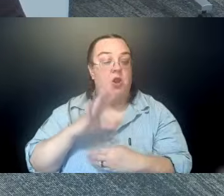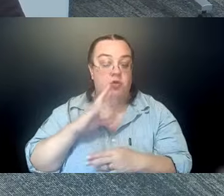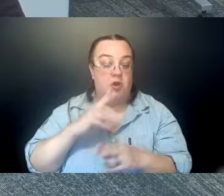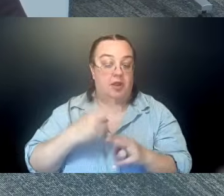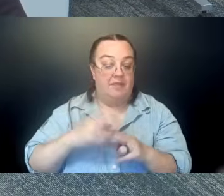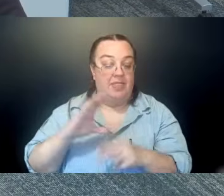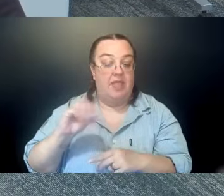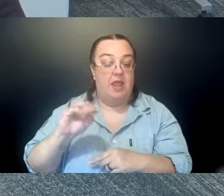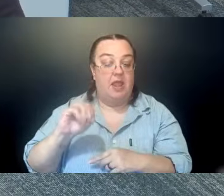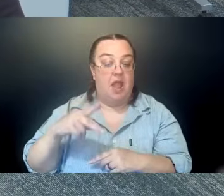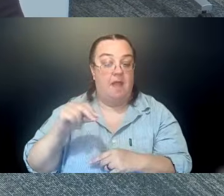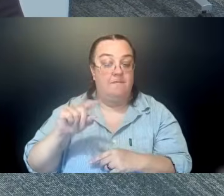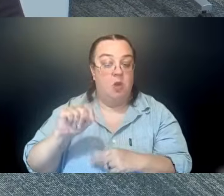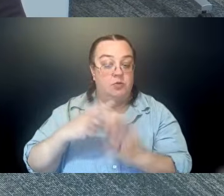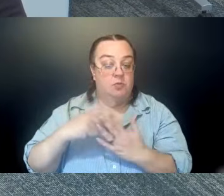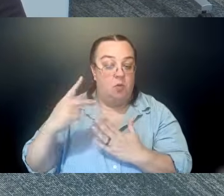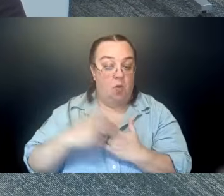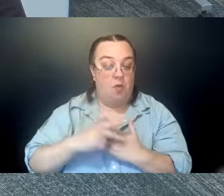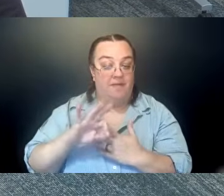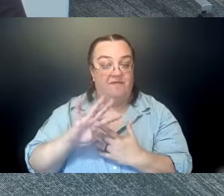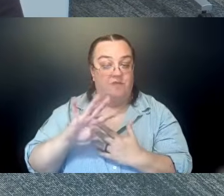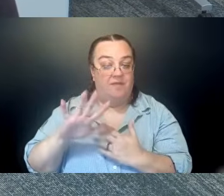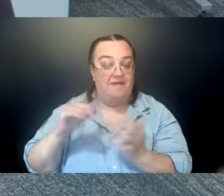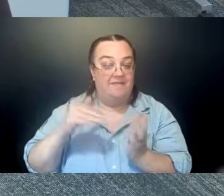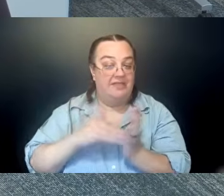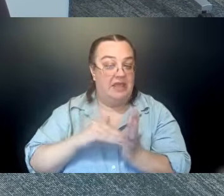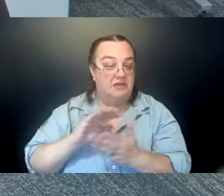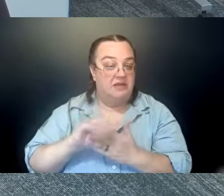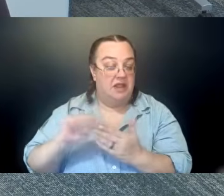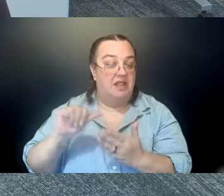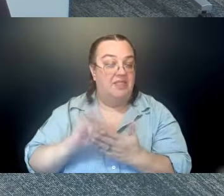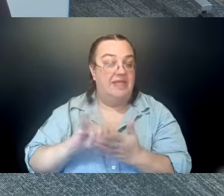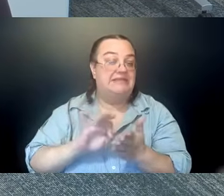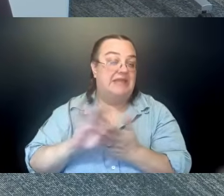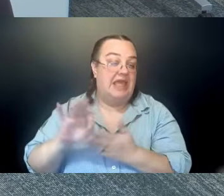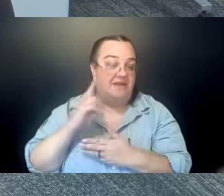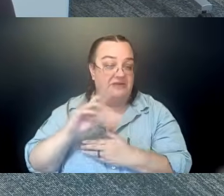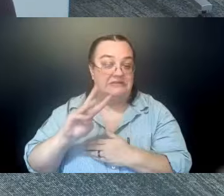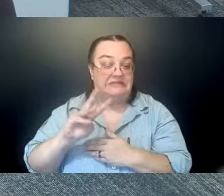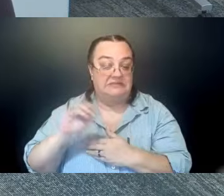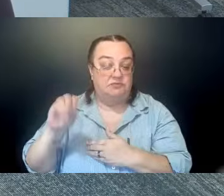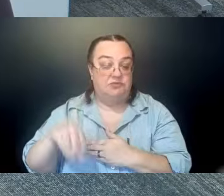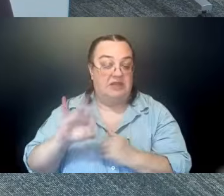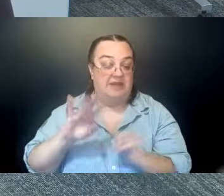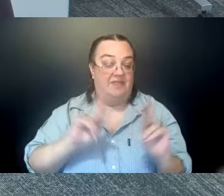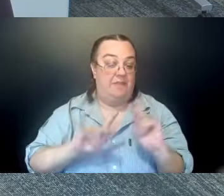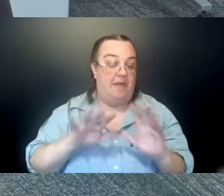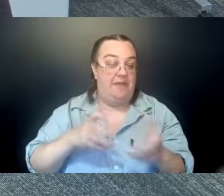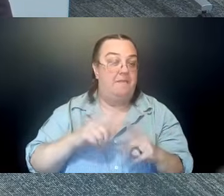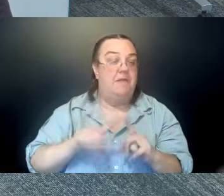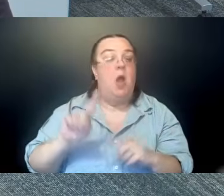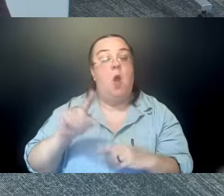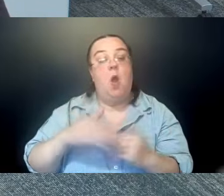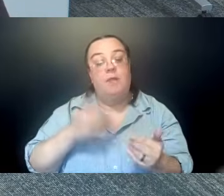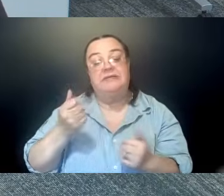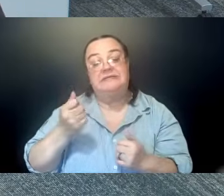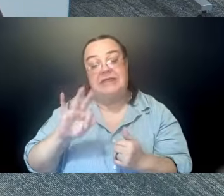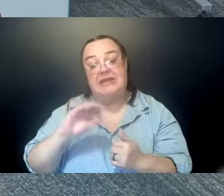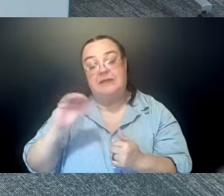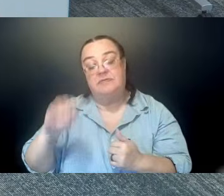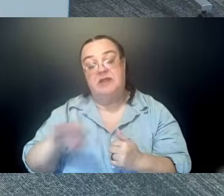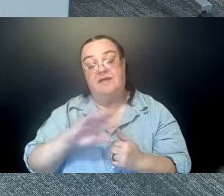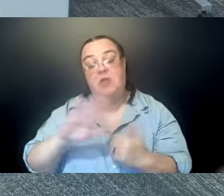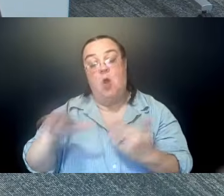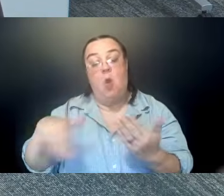of $45,000, which was accounted for 6% of the population, but almost 19% of the entire